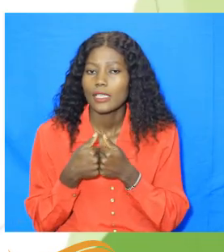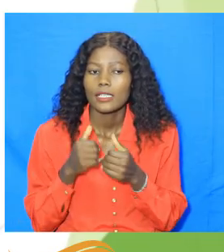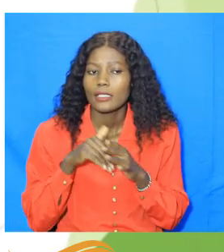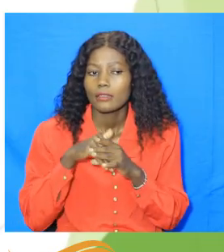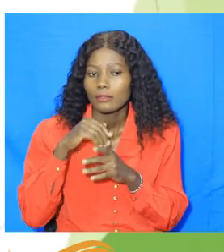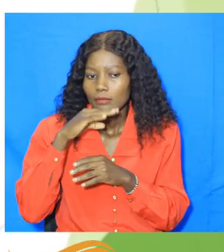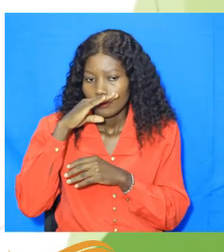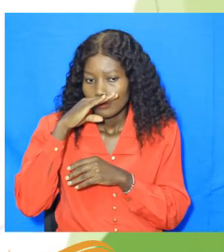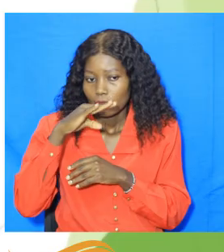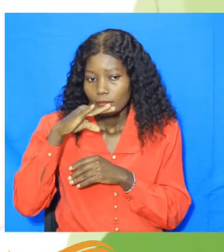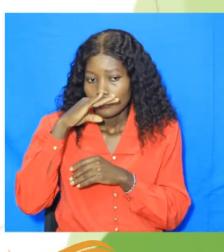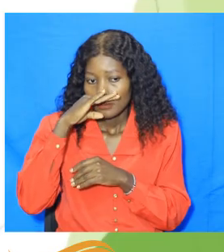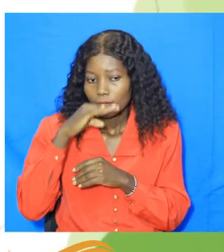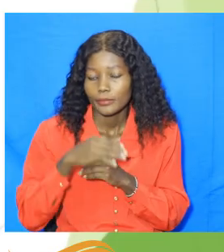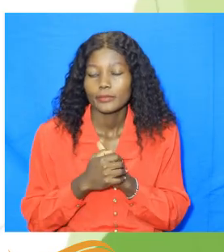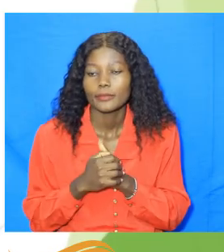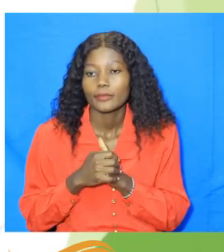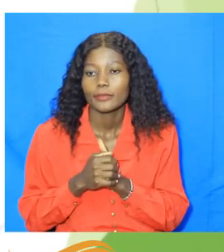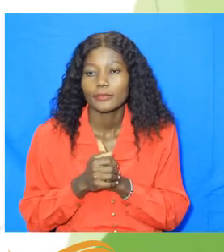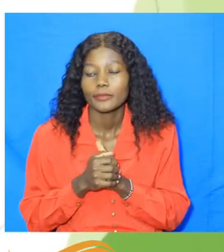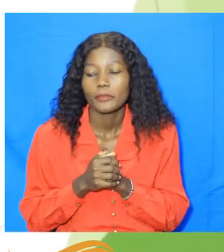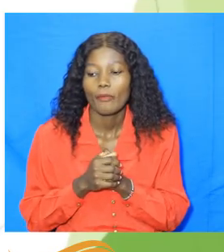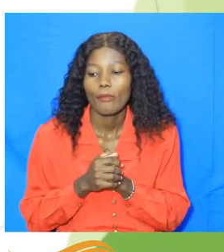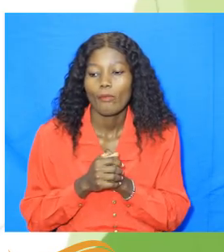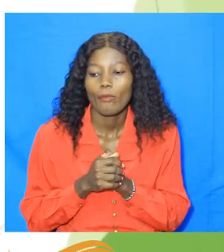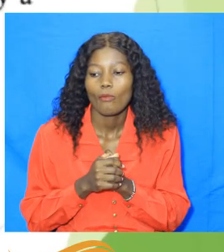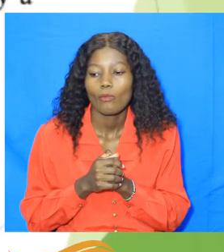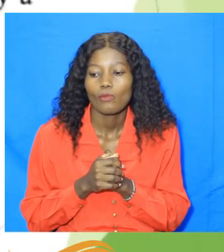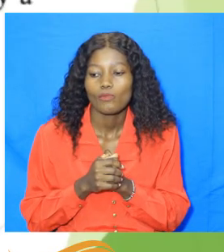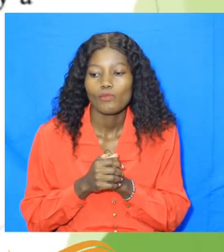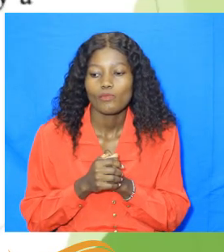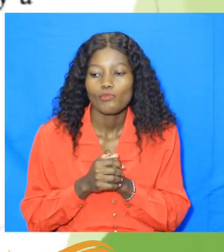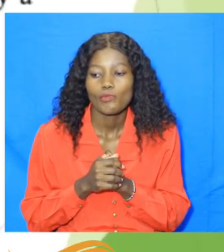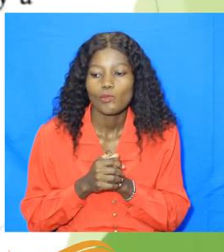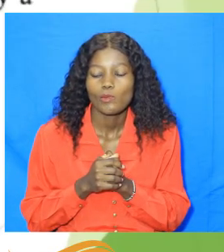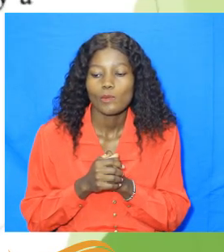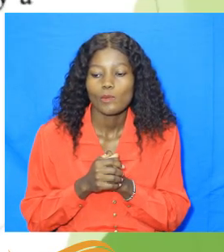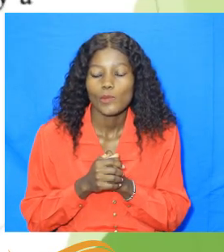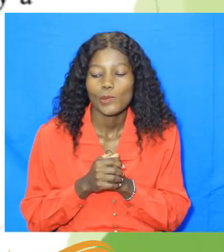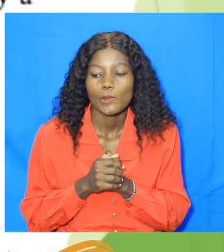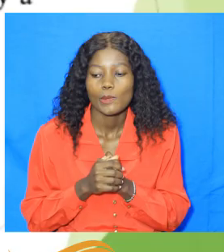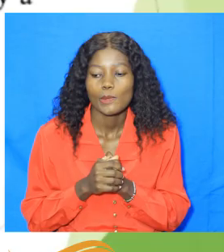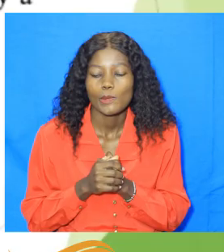are. Sorry, I'm losing you. Sorry? Oh, you're getting me now?